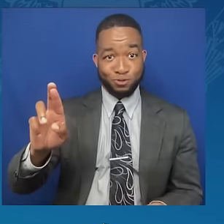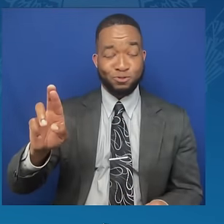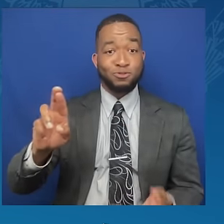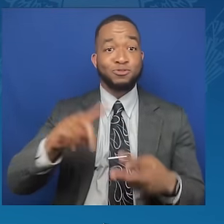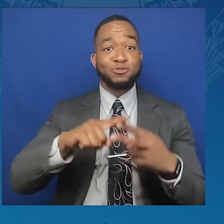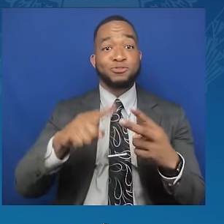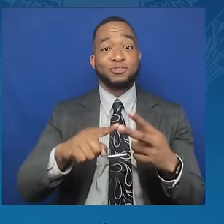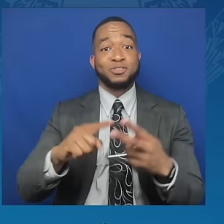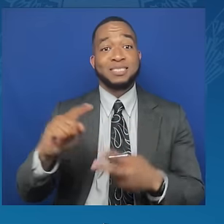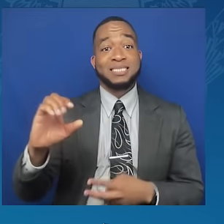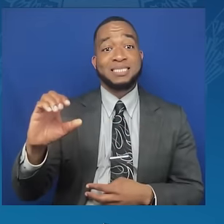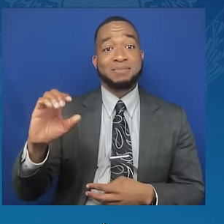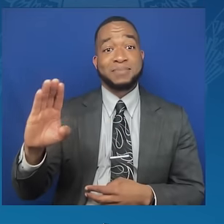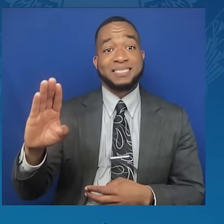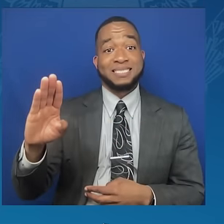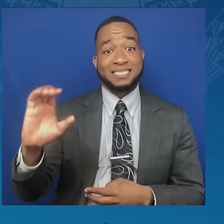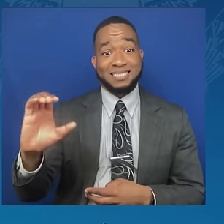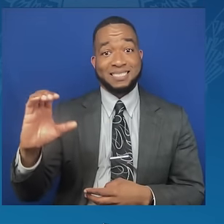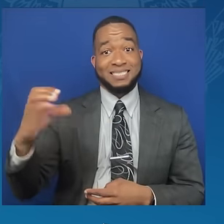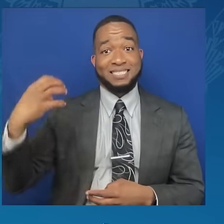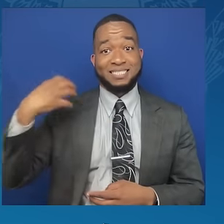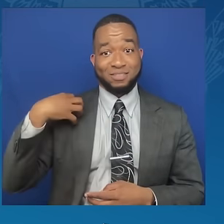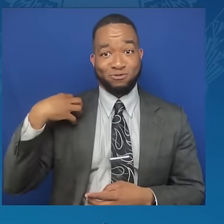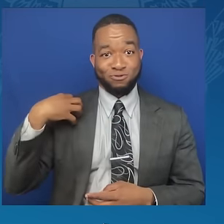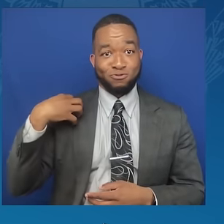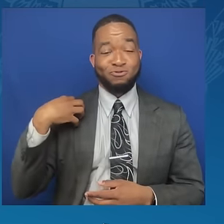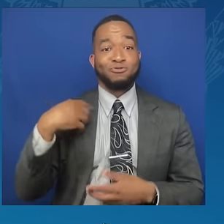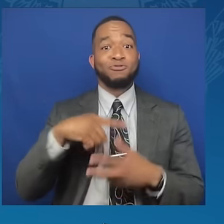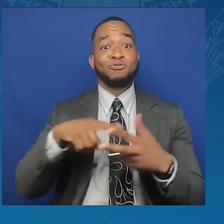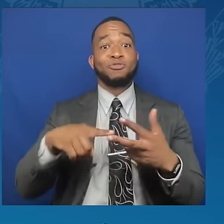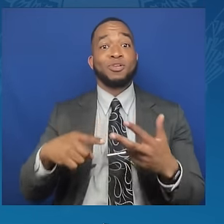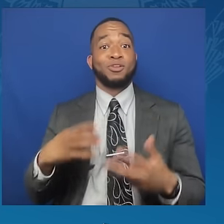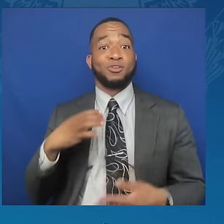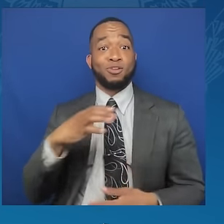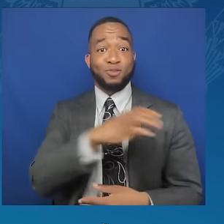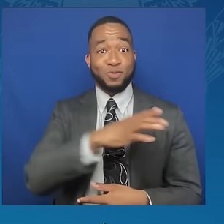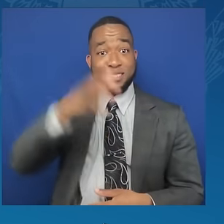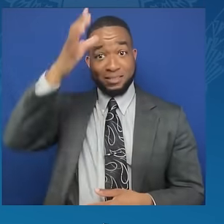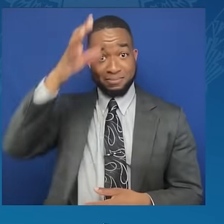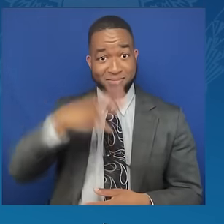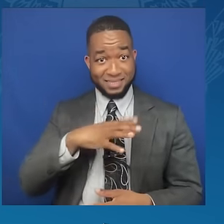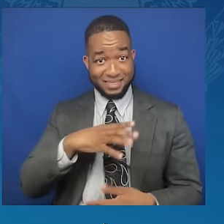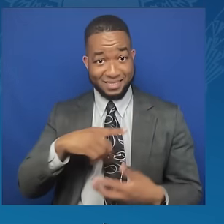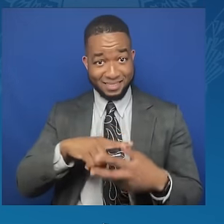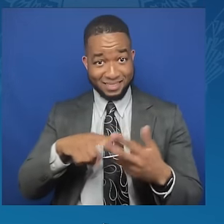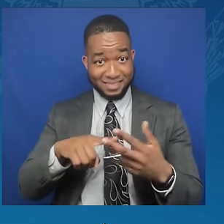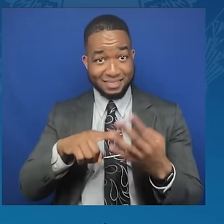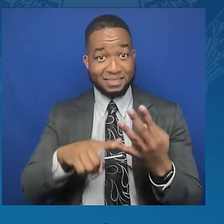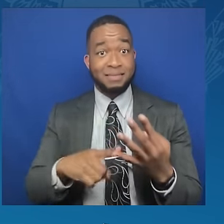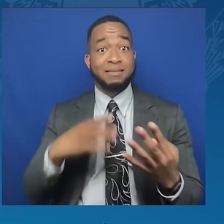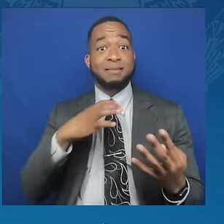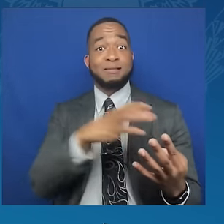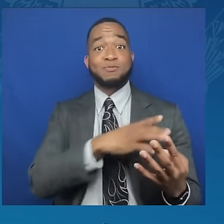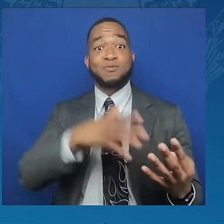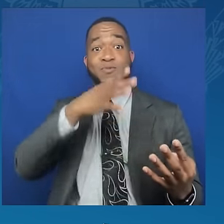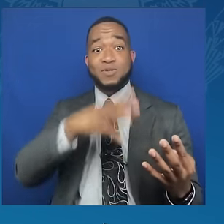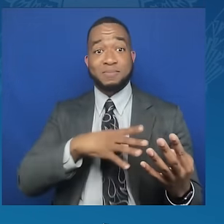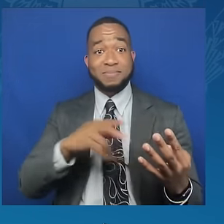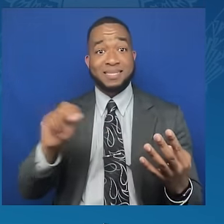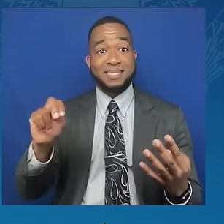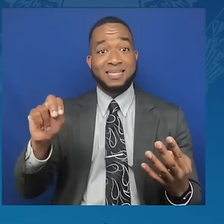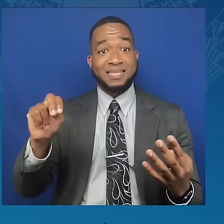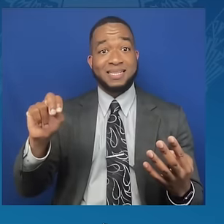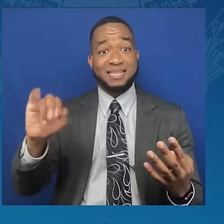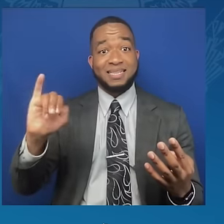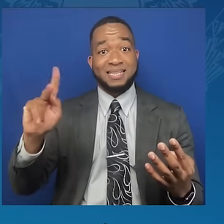Morelli, Congresswoman Nikema Williams, Congresswoman Melanie Stansberry. I